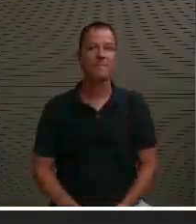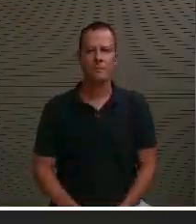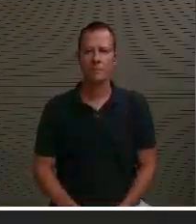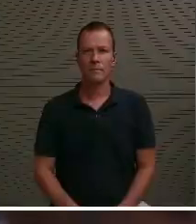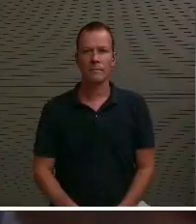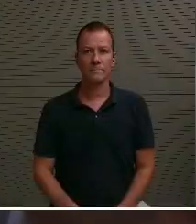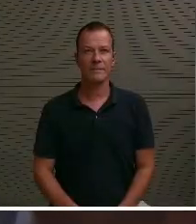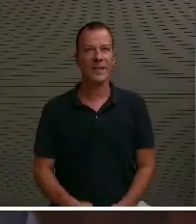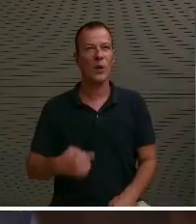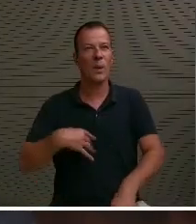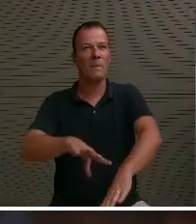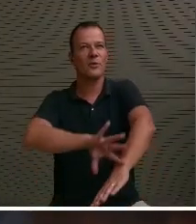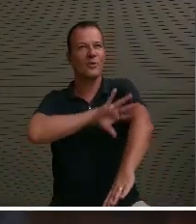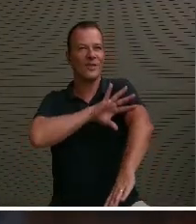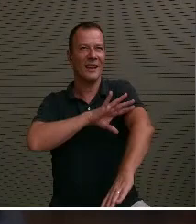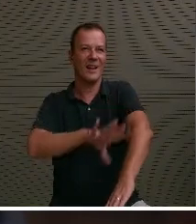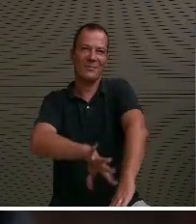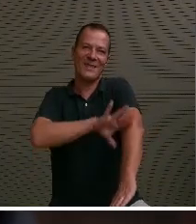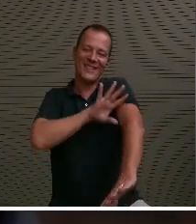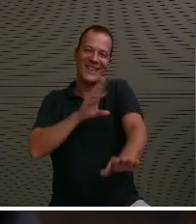So, let me tell you one thing